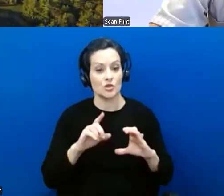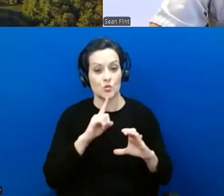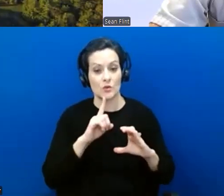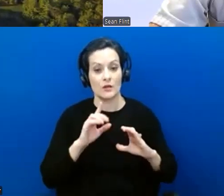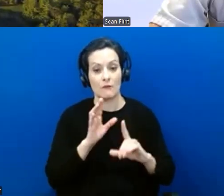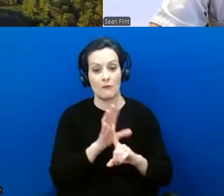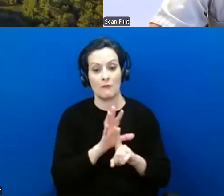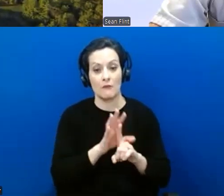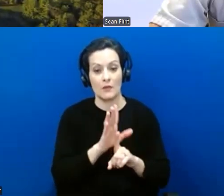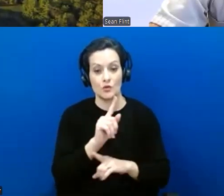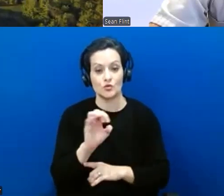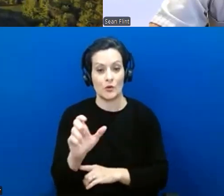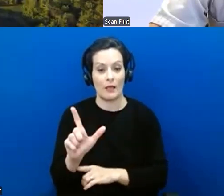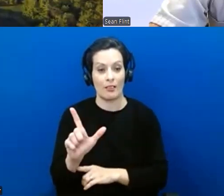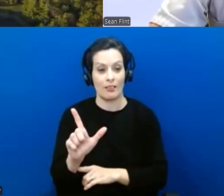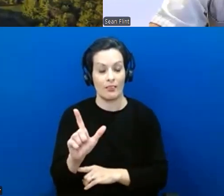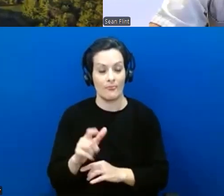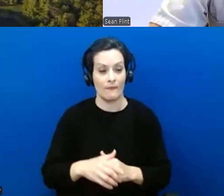trail in our,